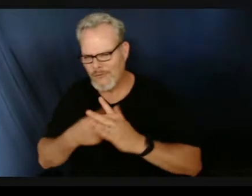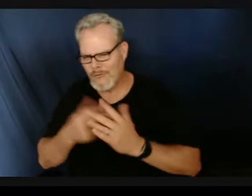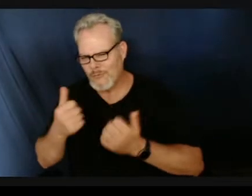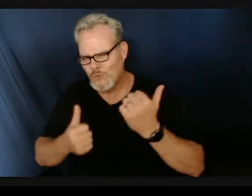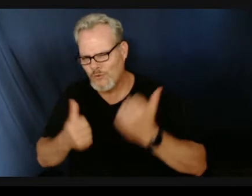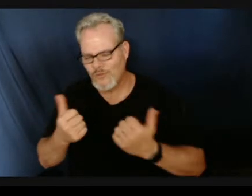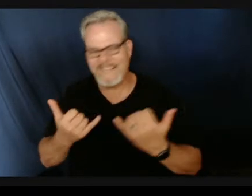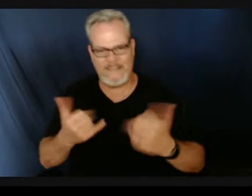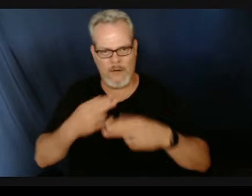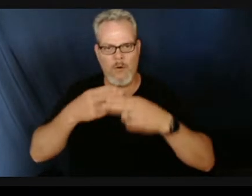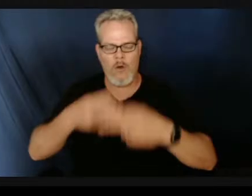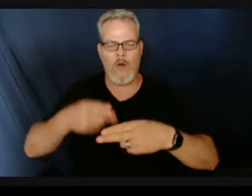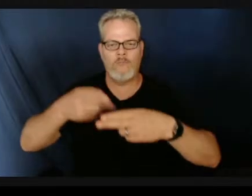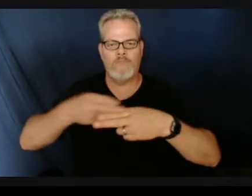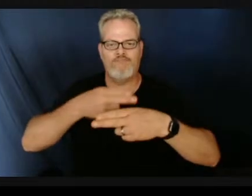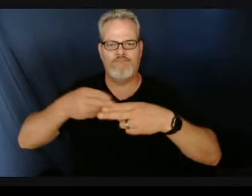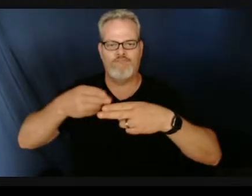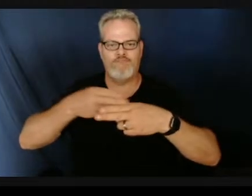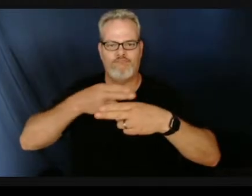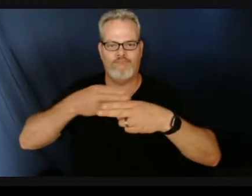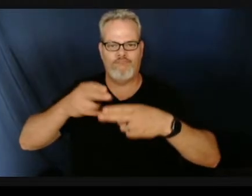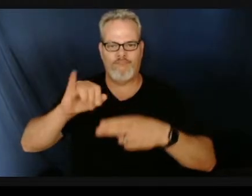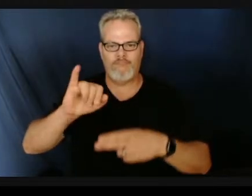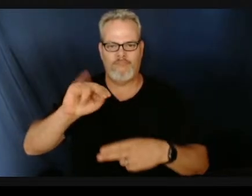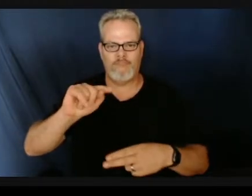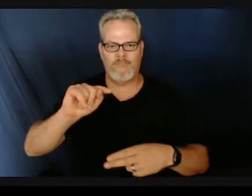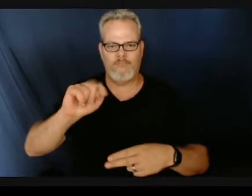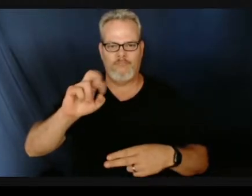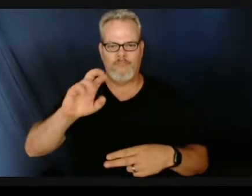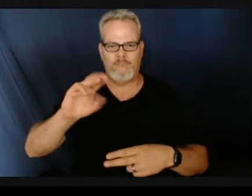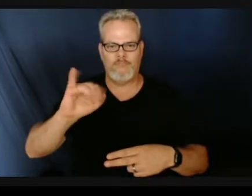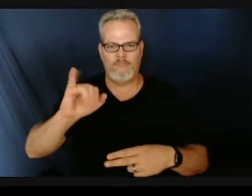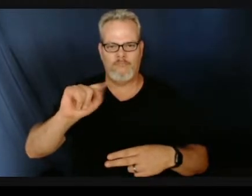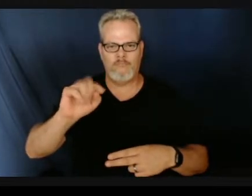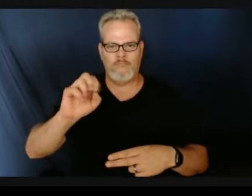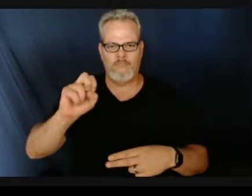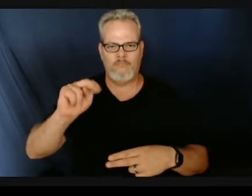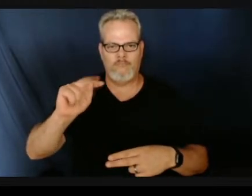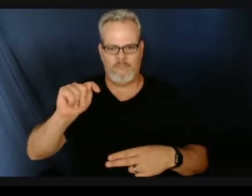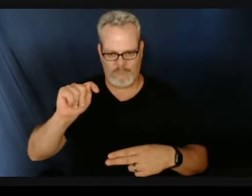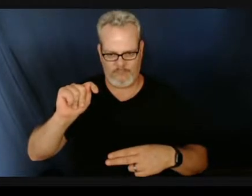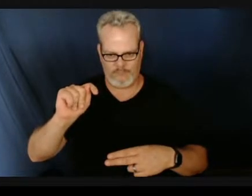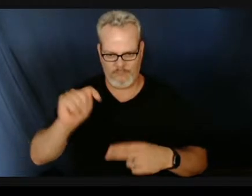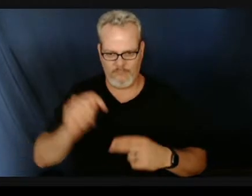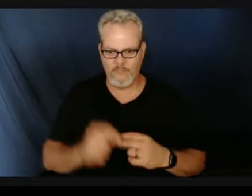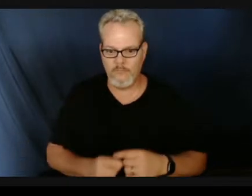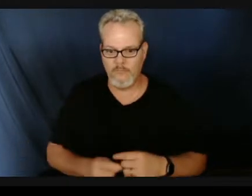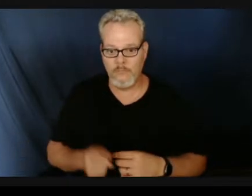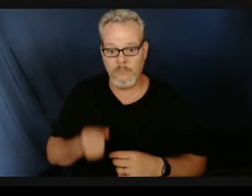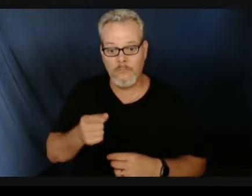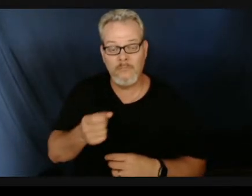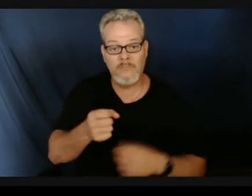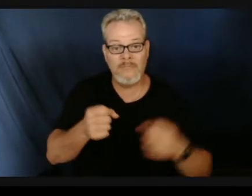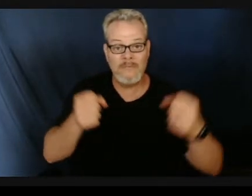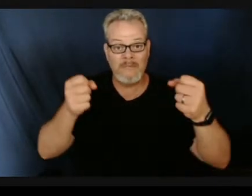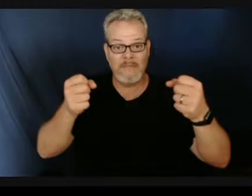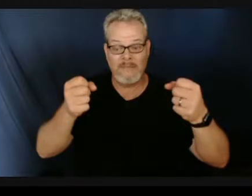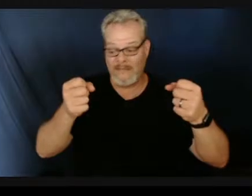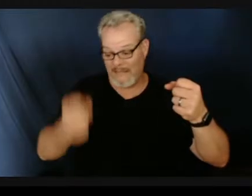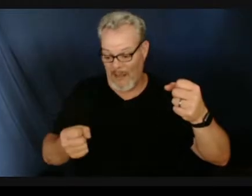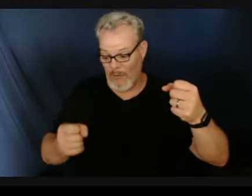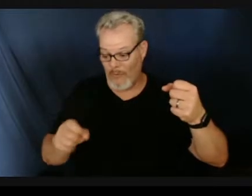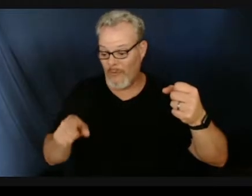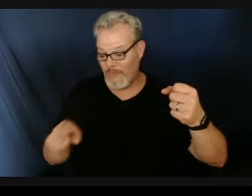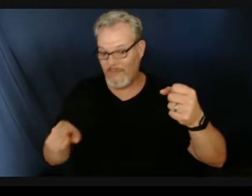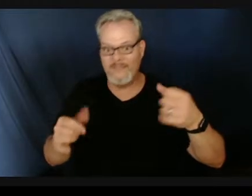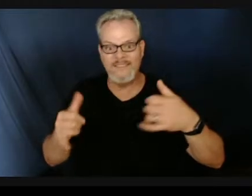intermittent activity with overflows, right? So south vent still inactive, dome fountains 5 to 10 feet